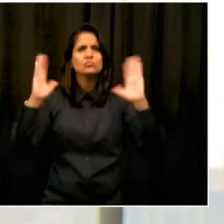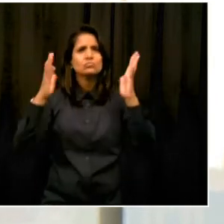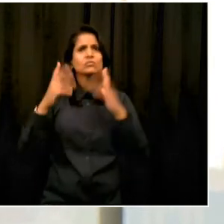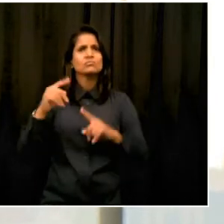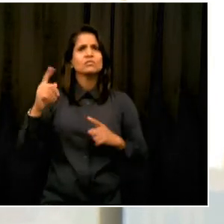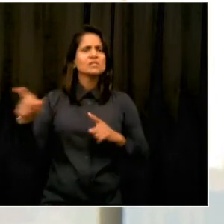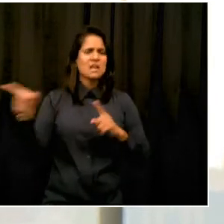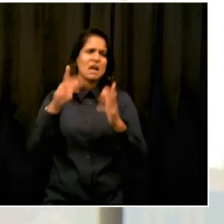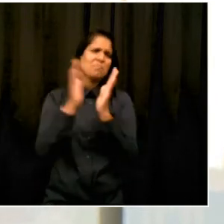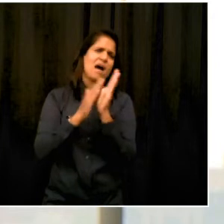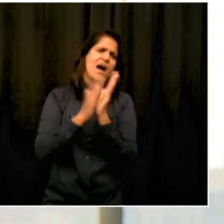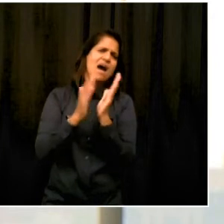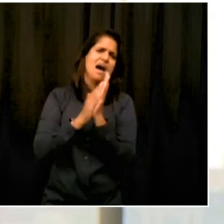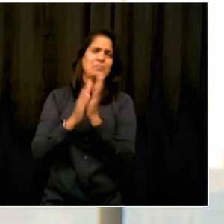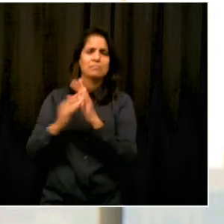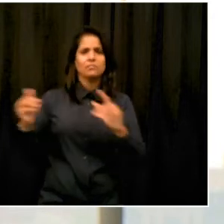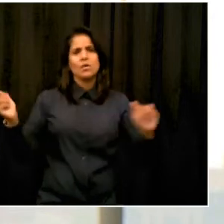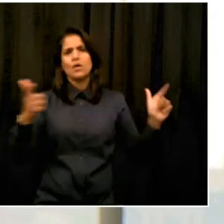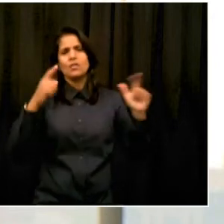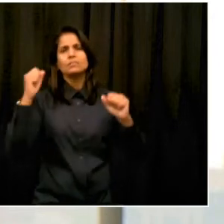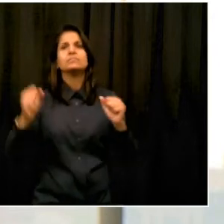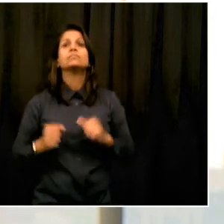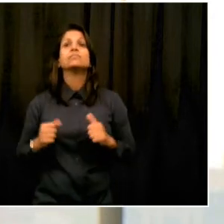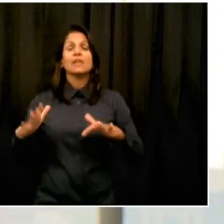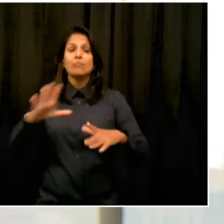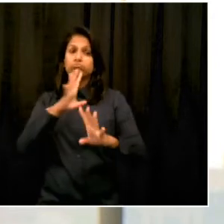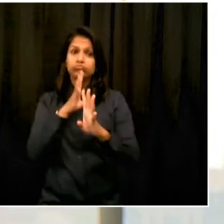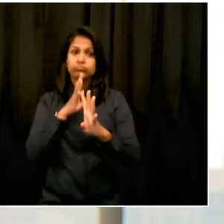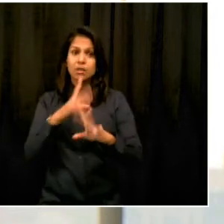Few words in Spanish.